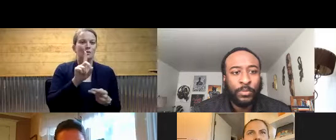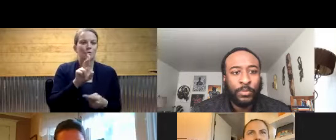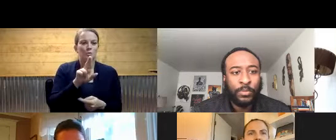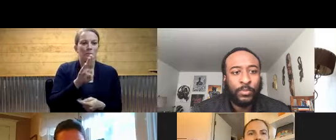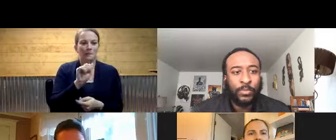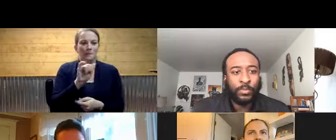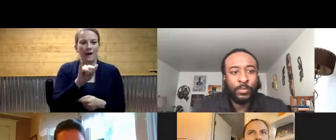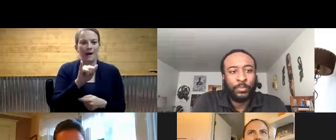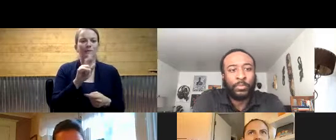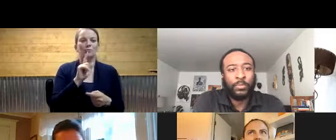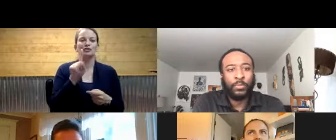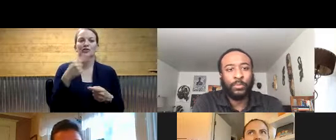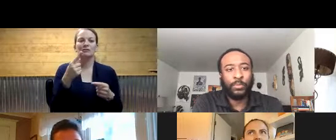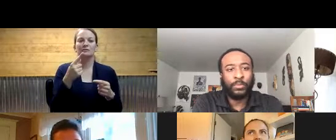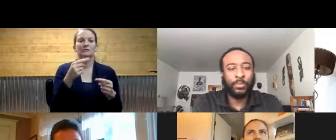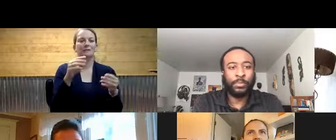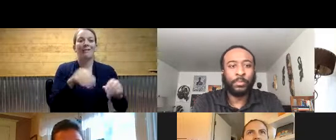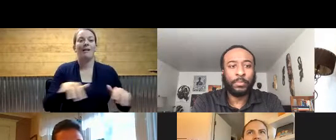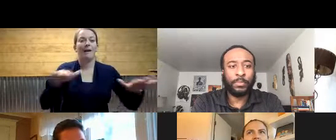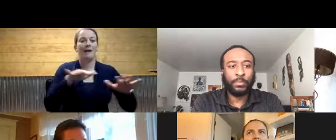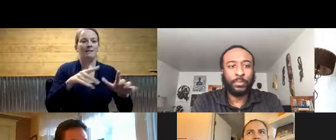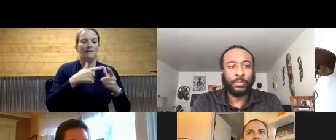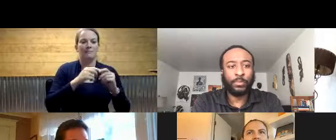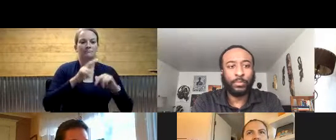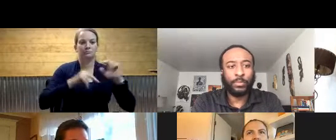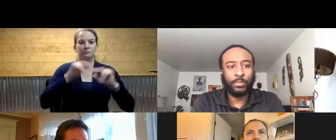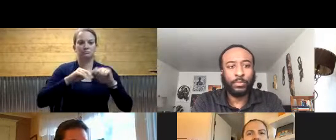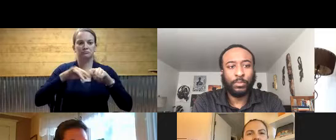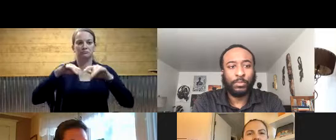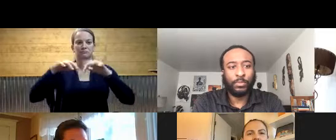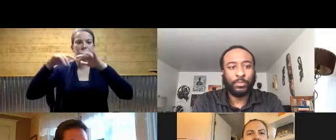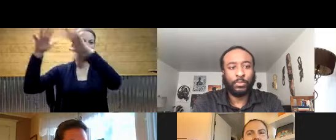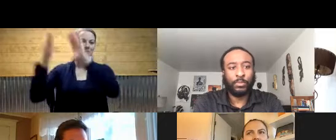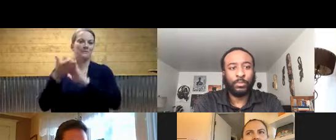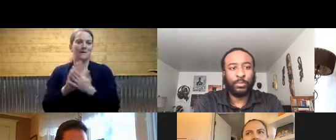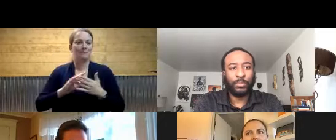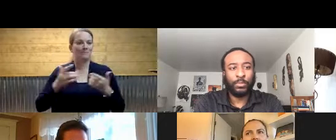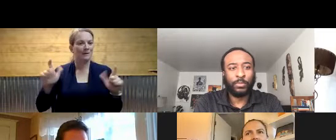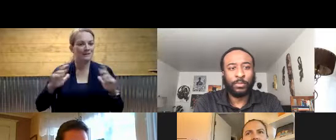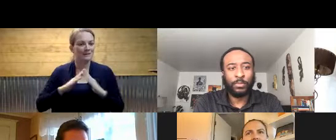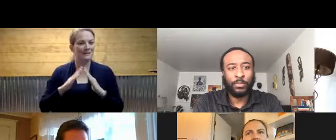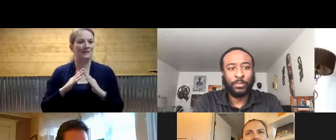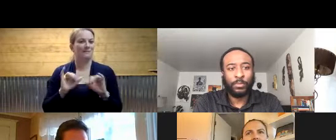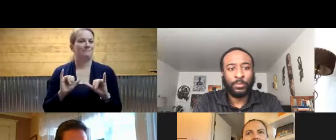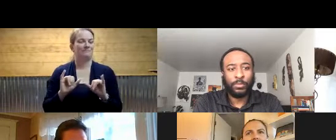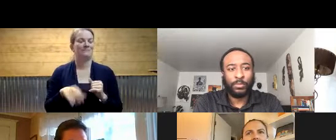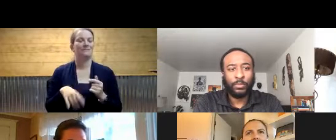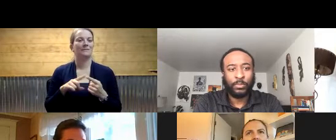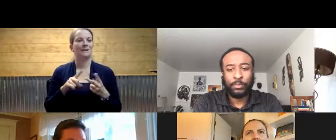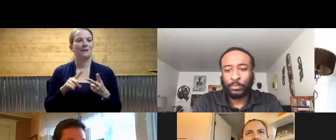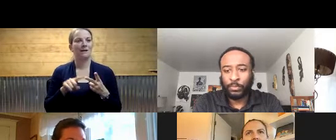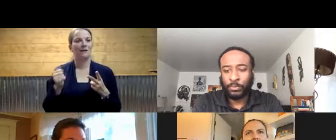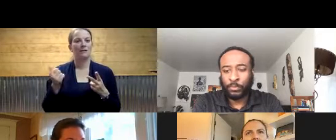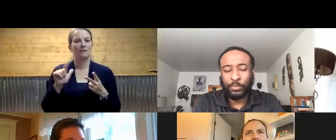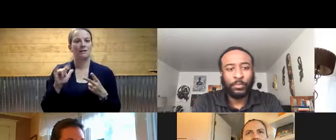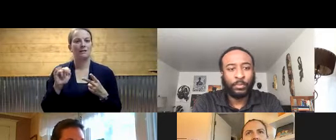from just plain land into this entire city. And then the other link I